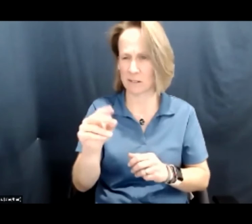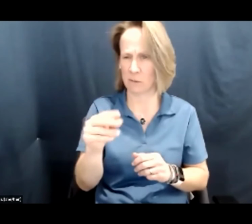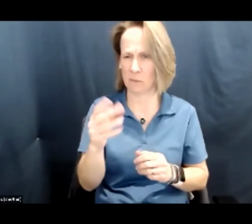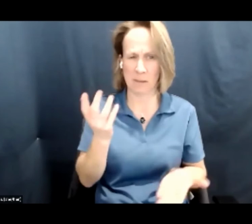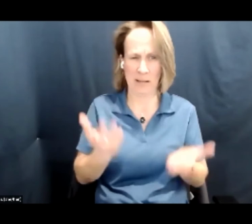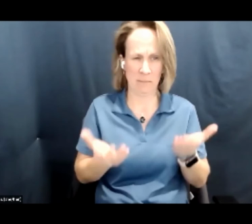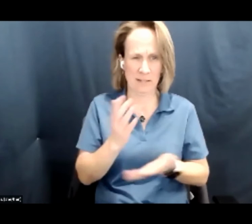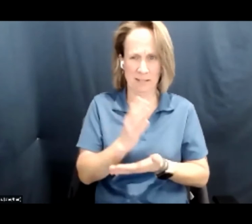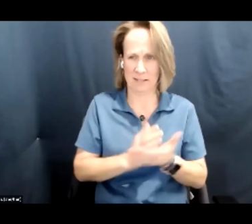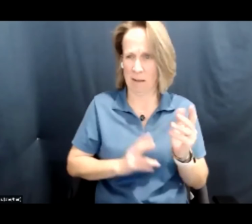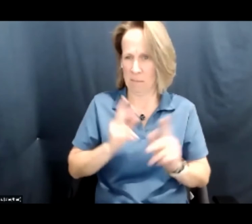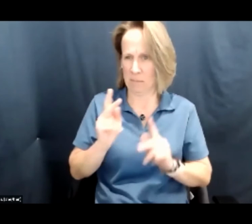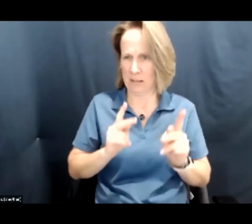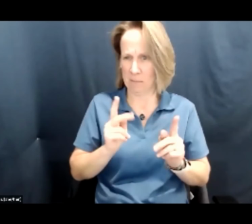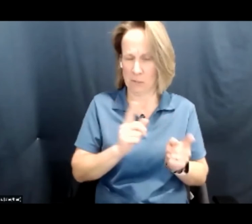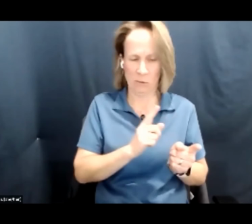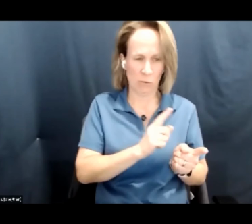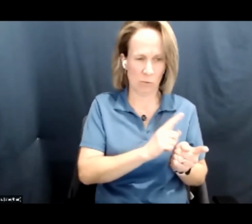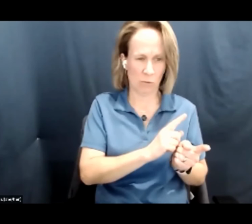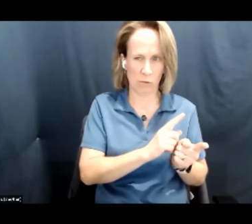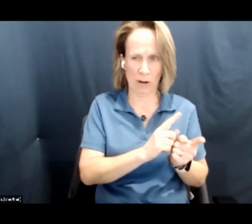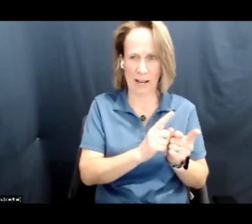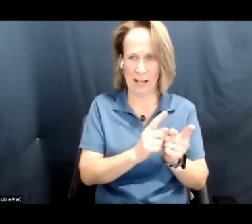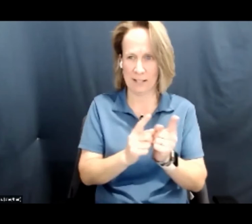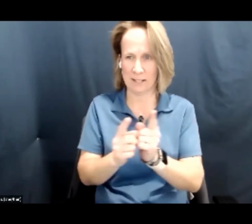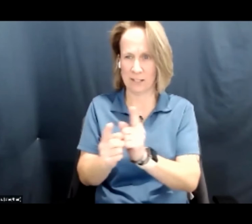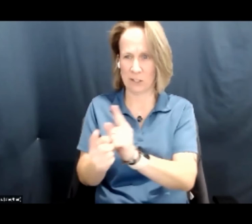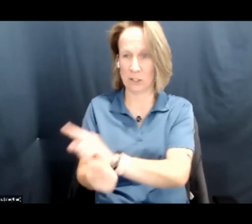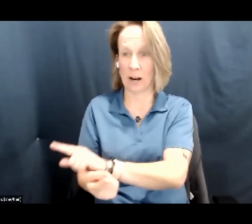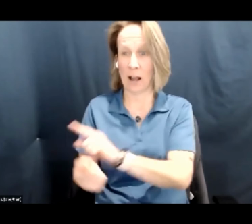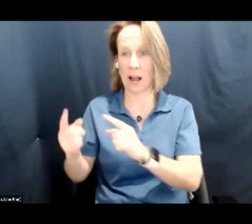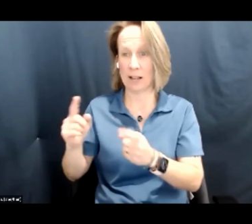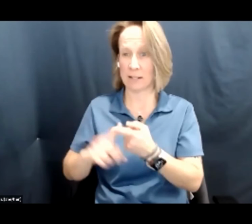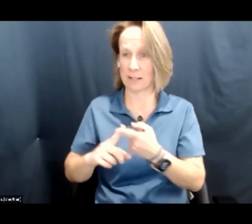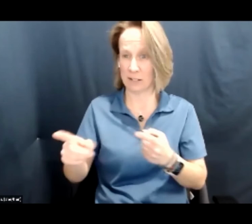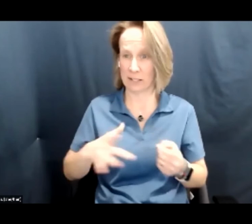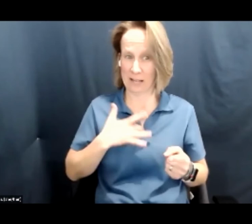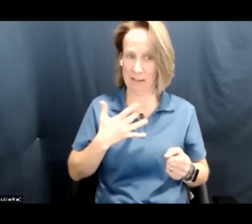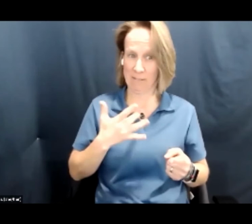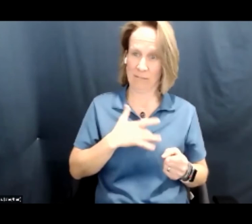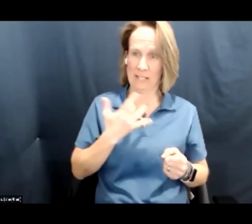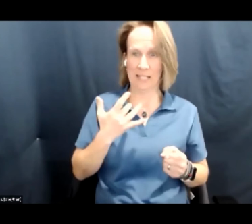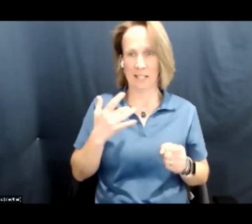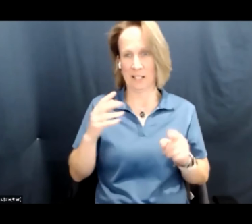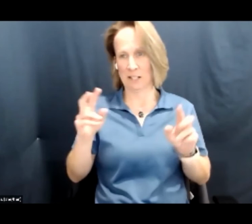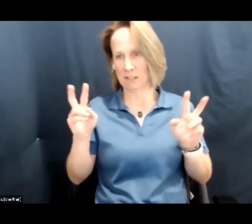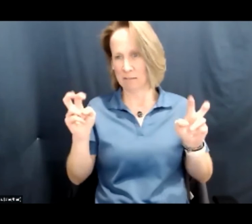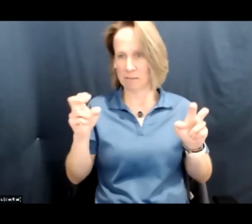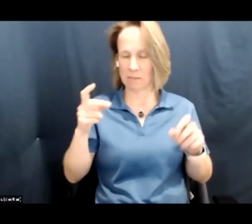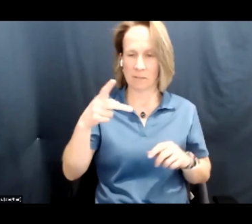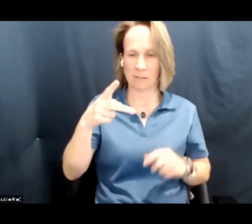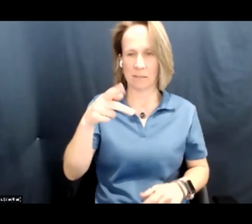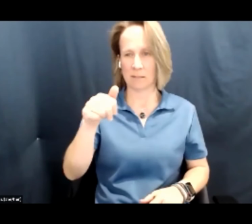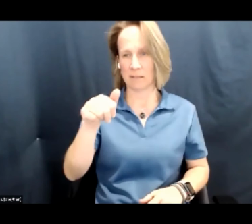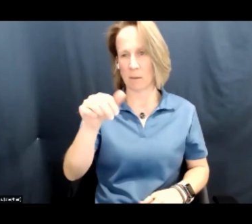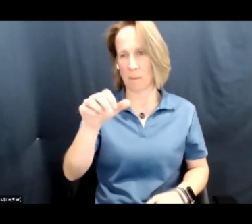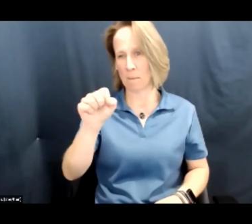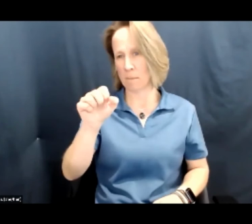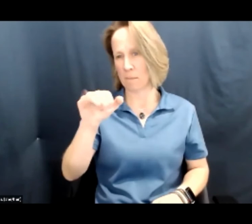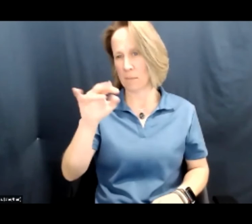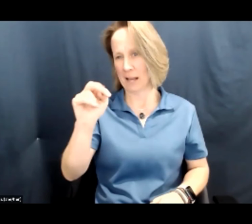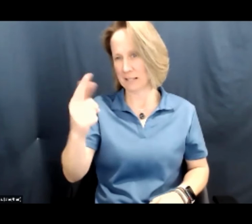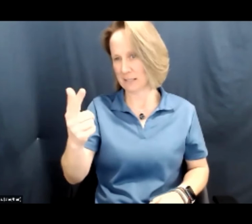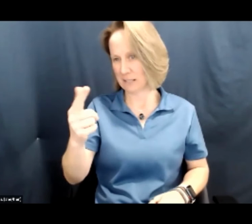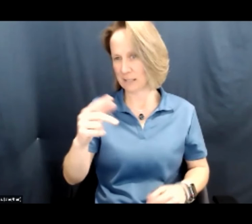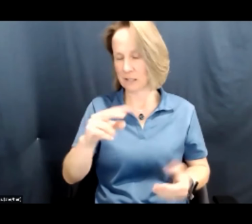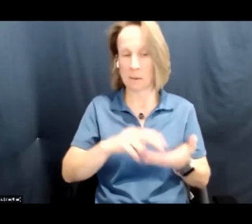to transition until they consider themselves to be passing, right? And so passing would just mean like people